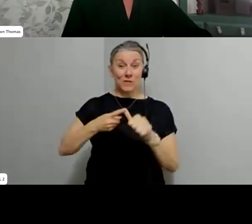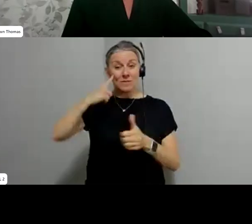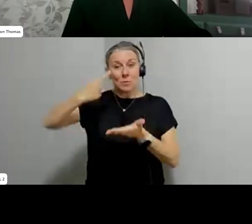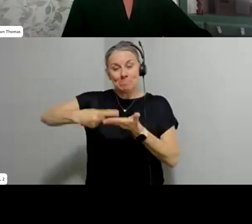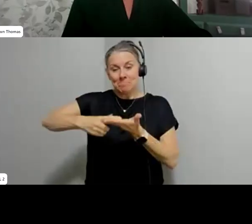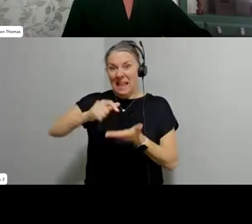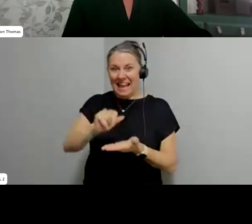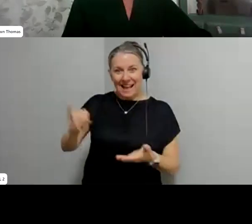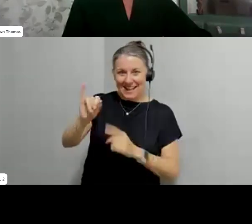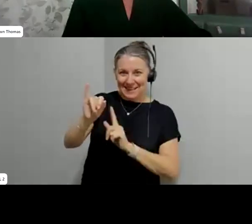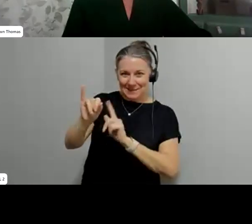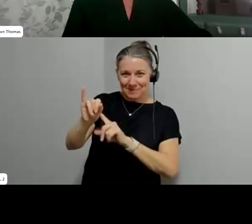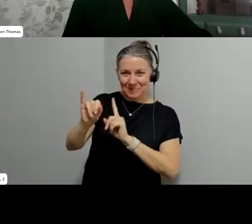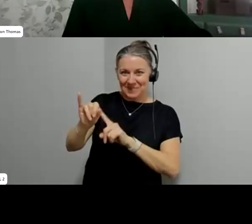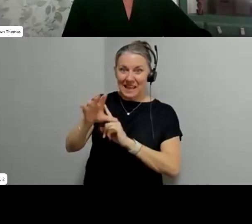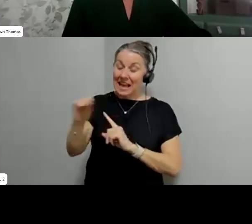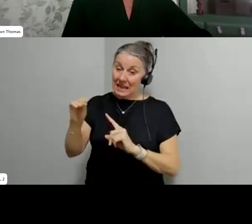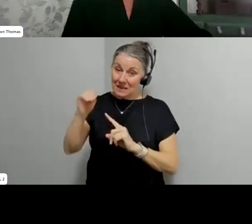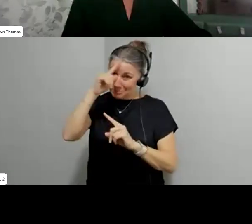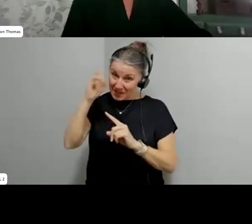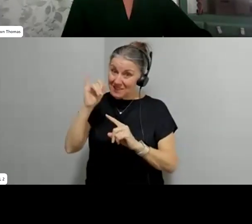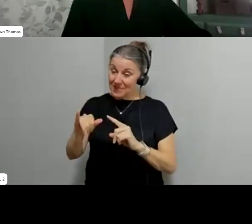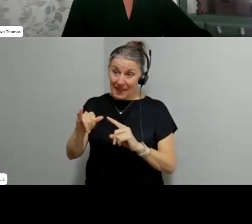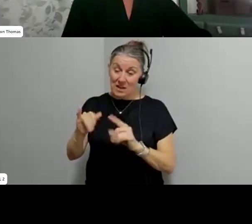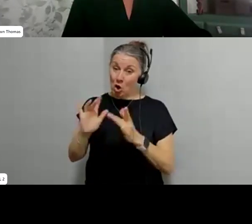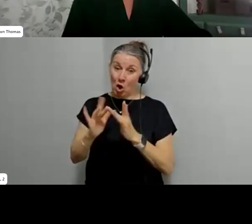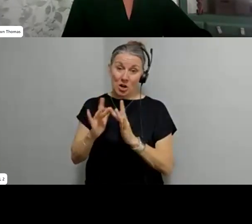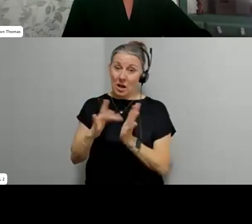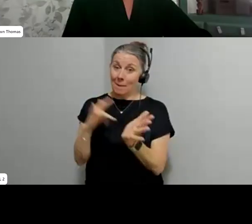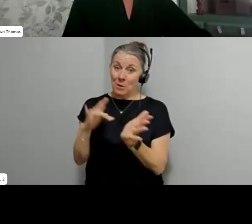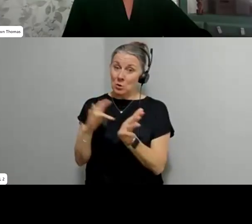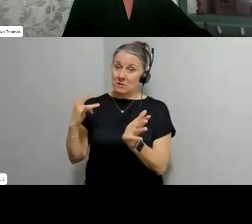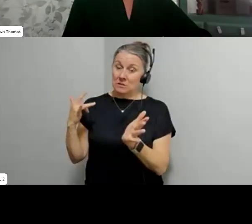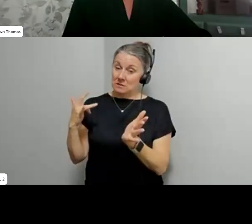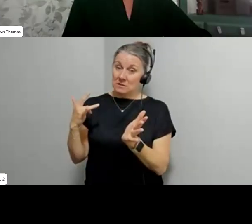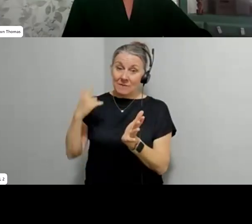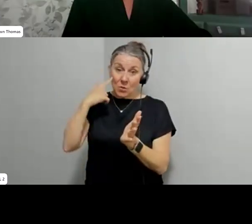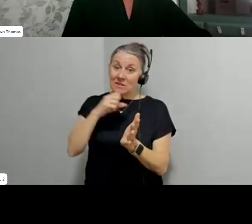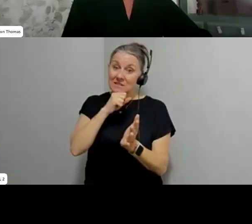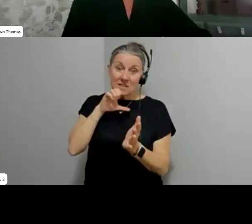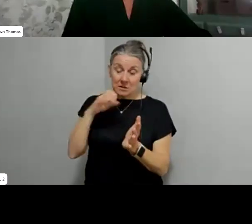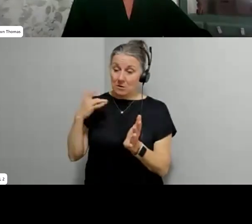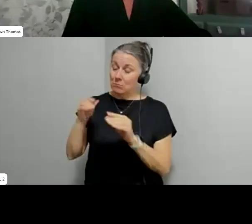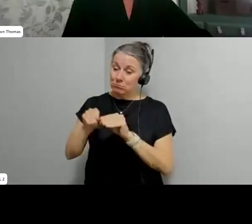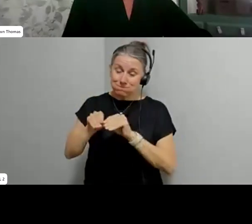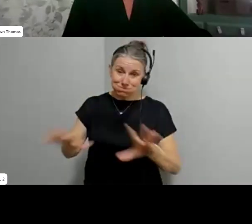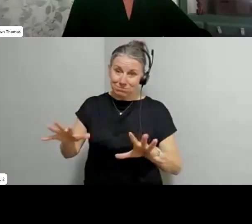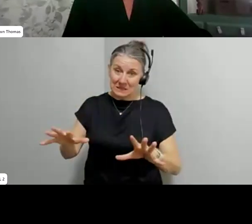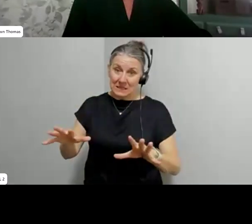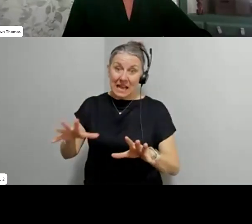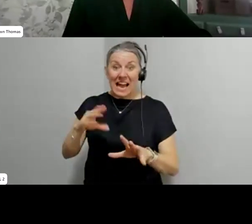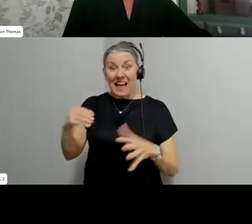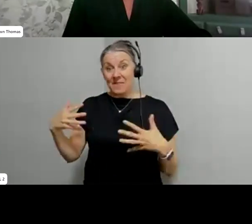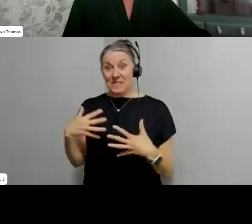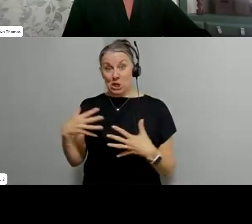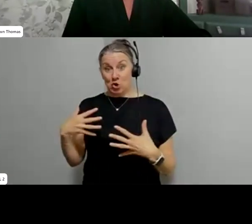the incredible elder abuse that has happened online, and, as one of our other speakers mentioned earlier, the fear of what